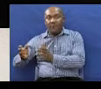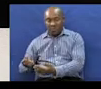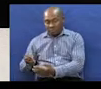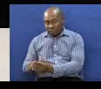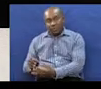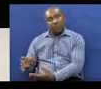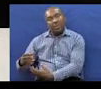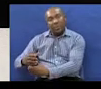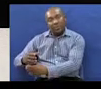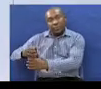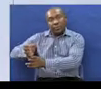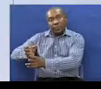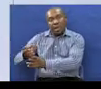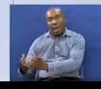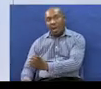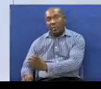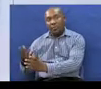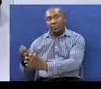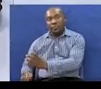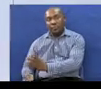oxygen gas